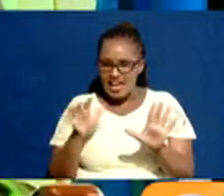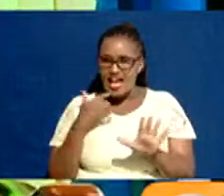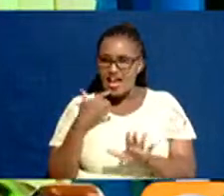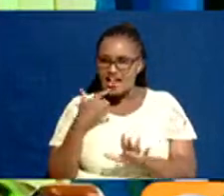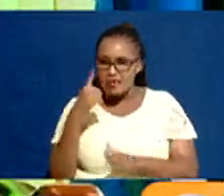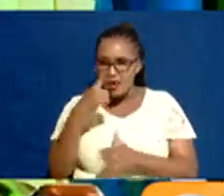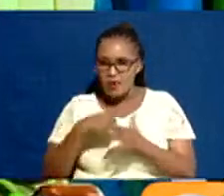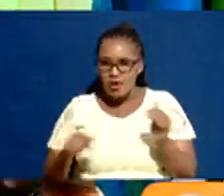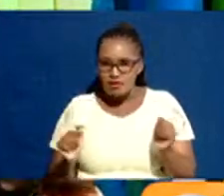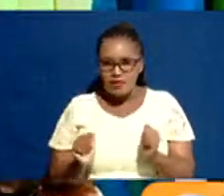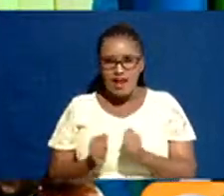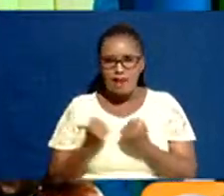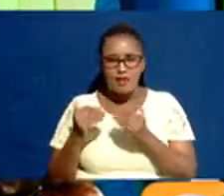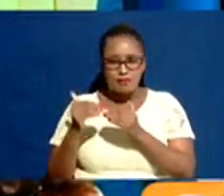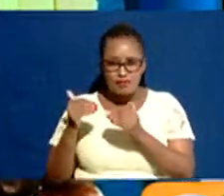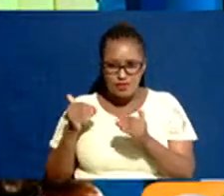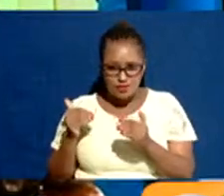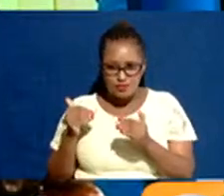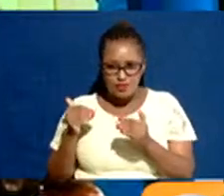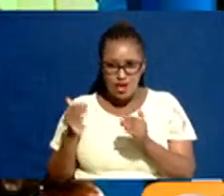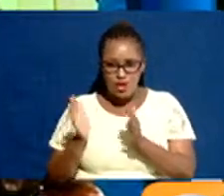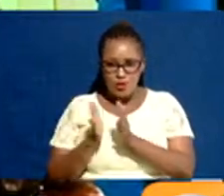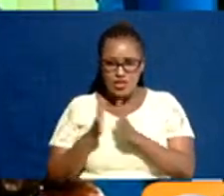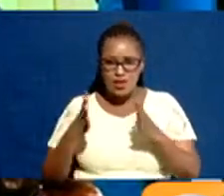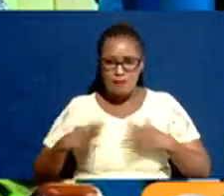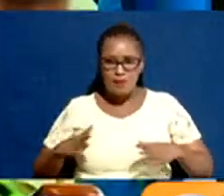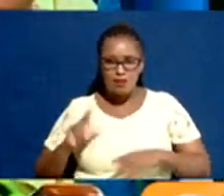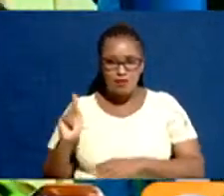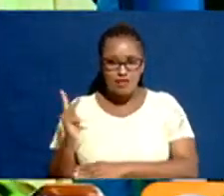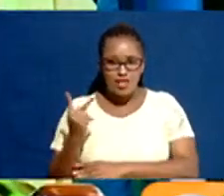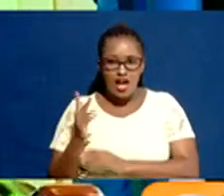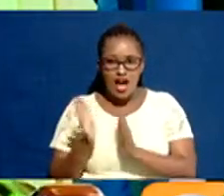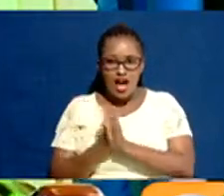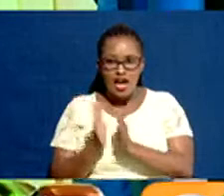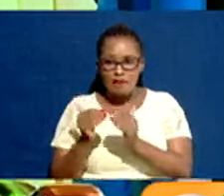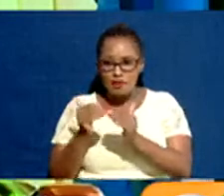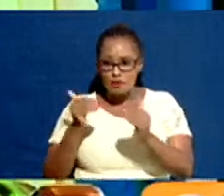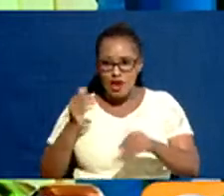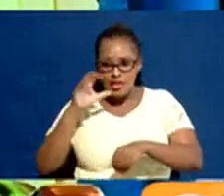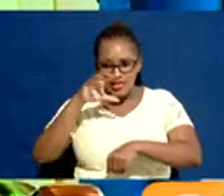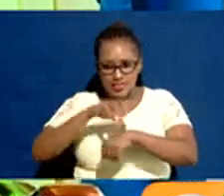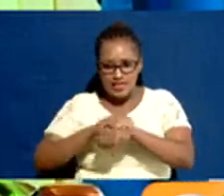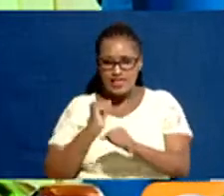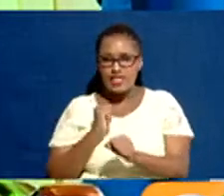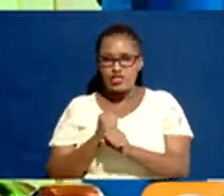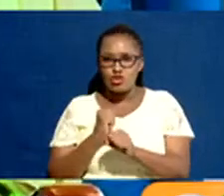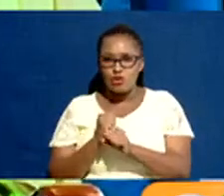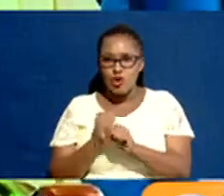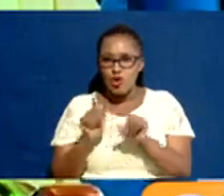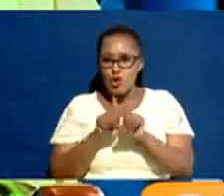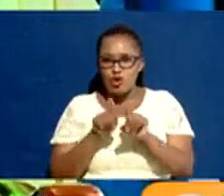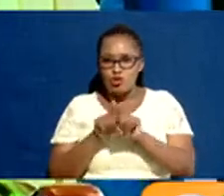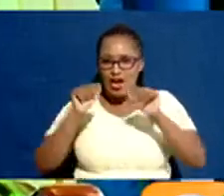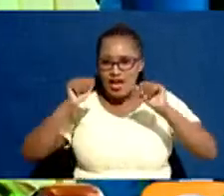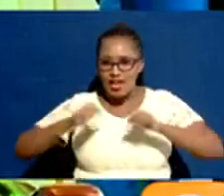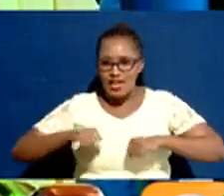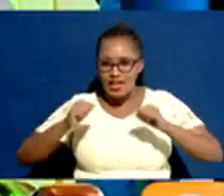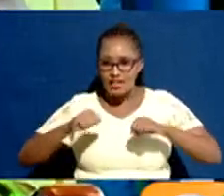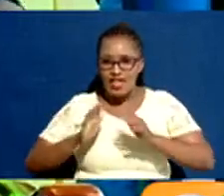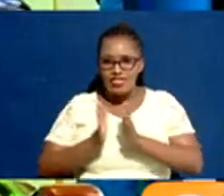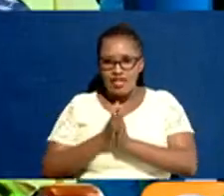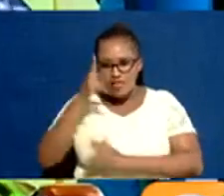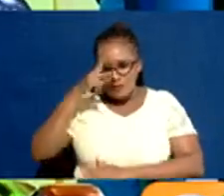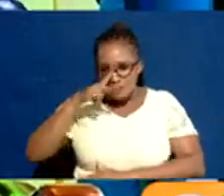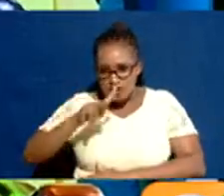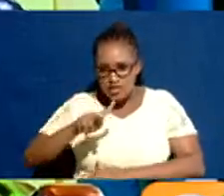what had been agreed on with the people of Kenya. And before he took the job, he agreed that the policies that